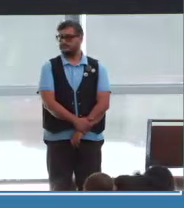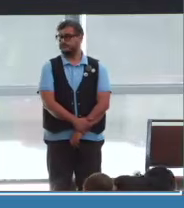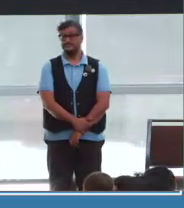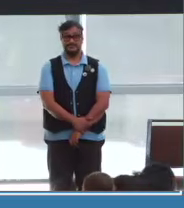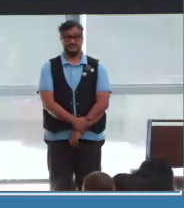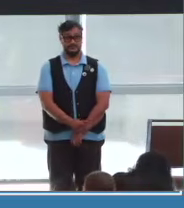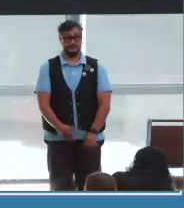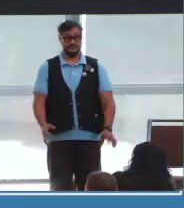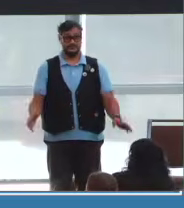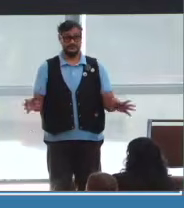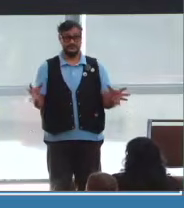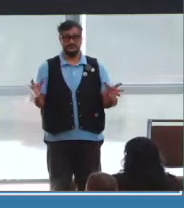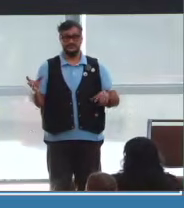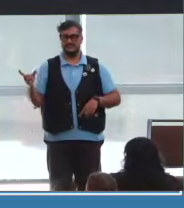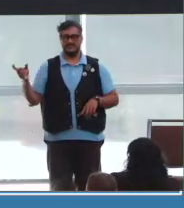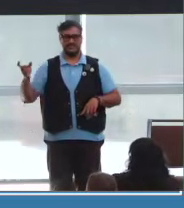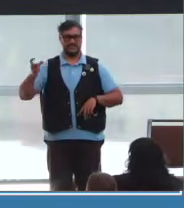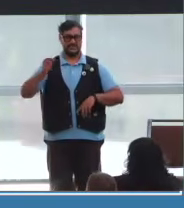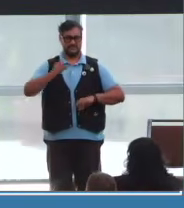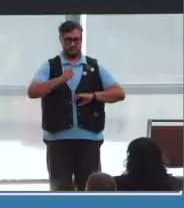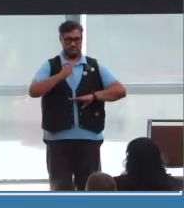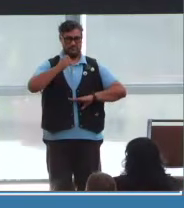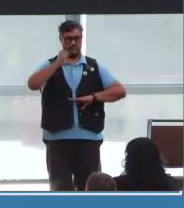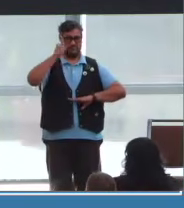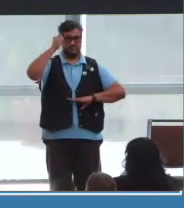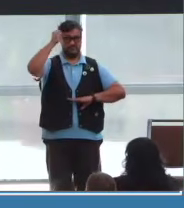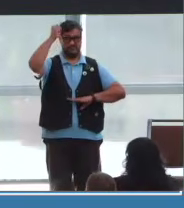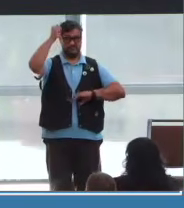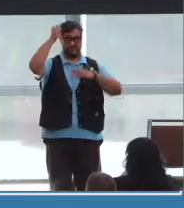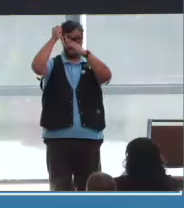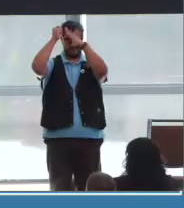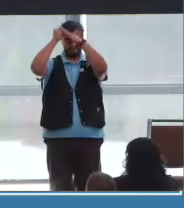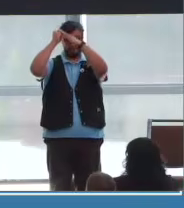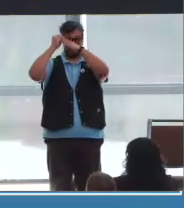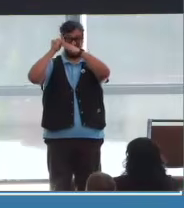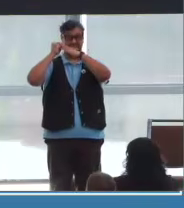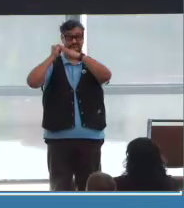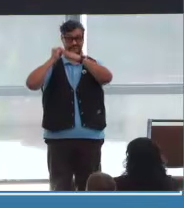Can you hear me? This is a little bit high, guys. Am I allowed to lower it?